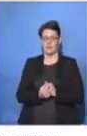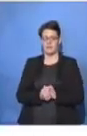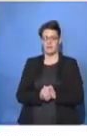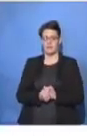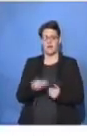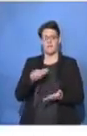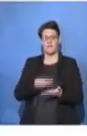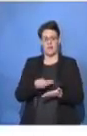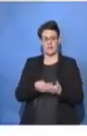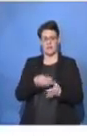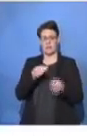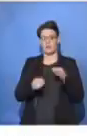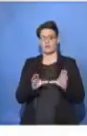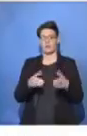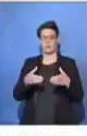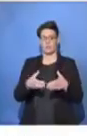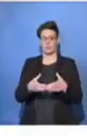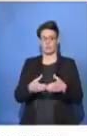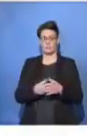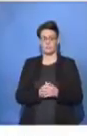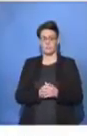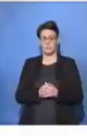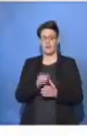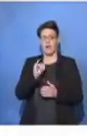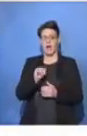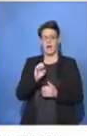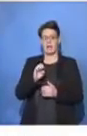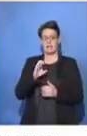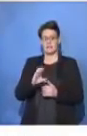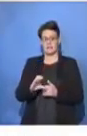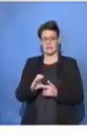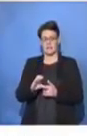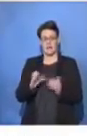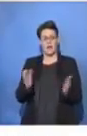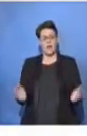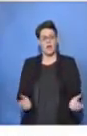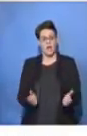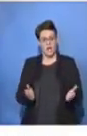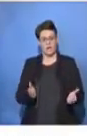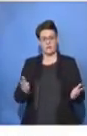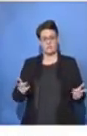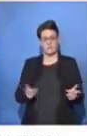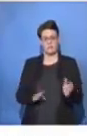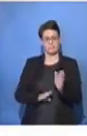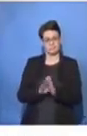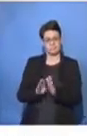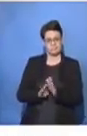Funding of political parties. The IEC is urged to expedite